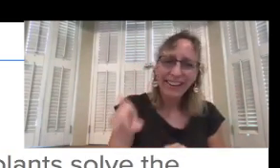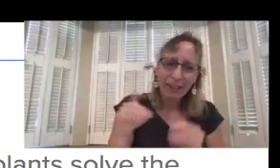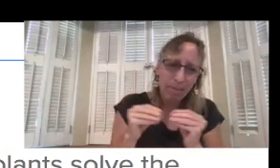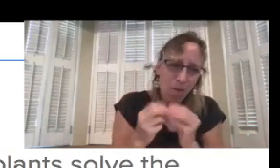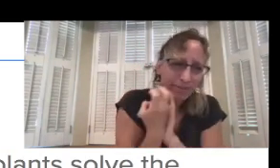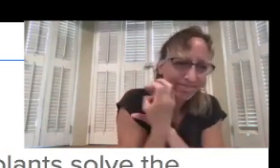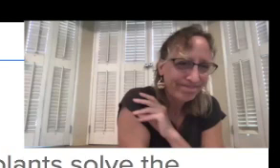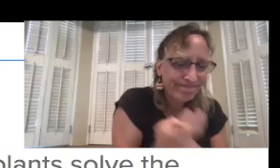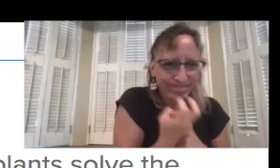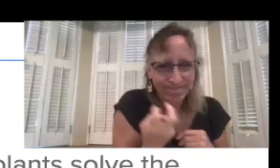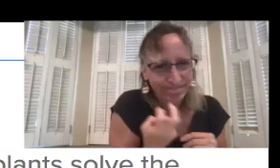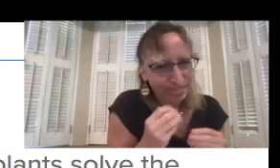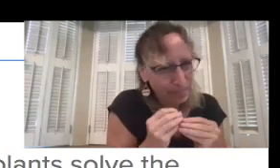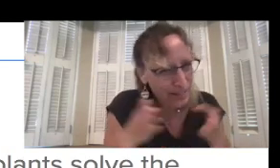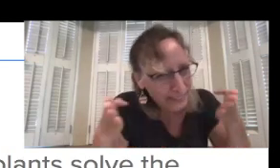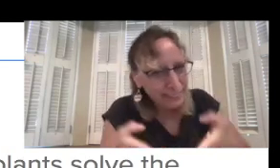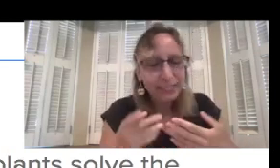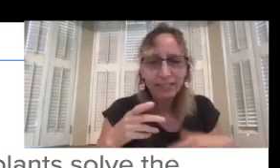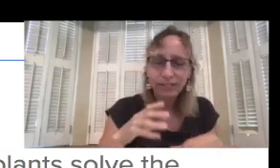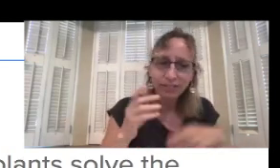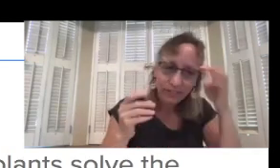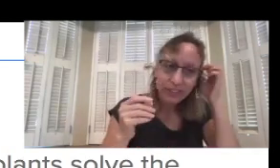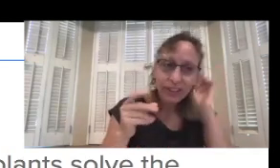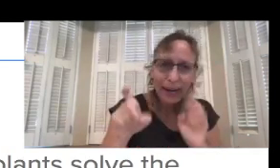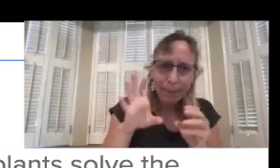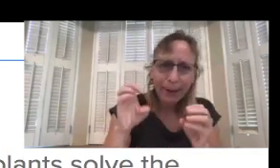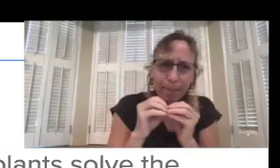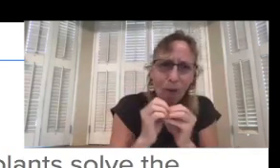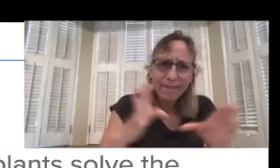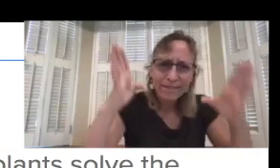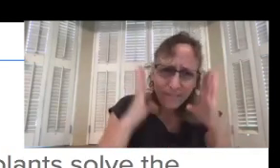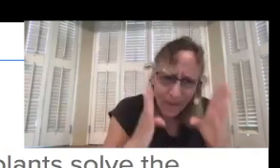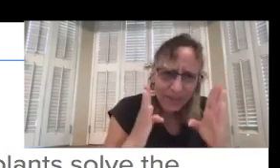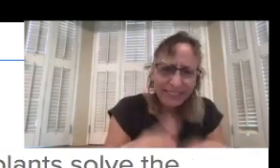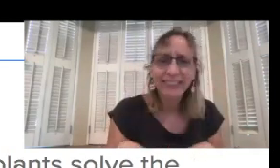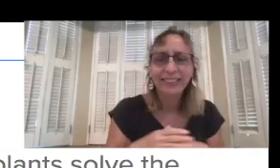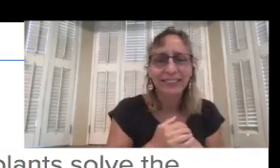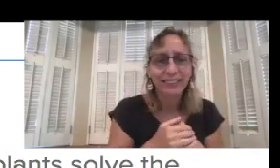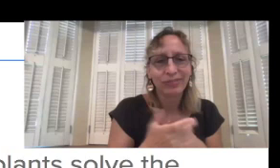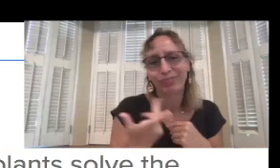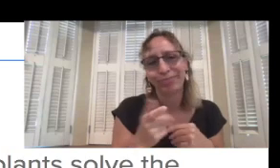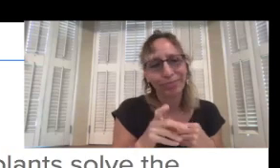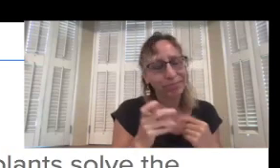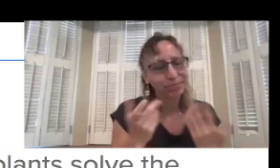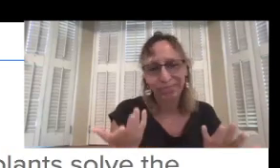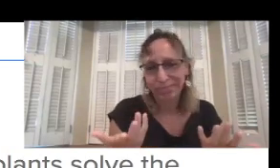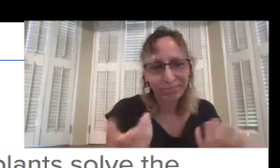Often people believe that if a child is inattentive, it means they're being lazy and not trying hard enough or not being focused.